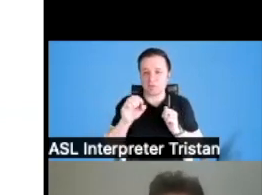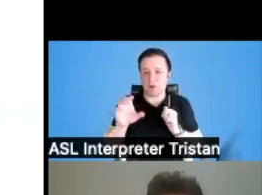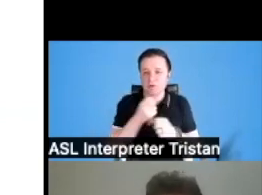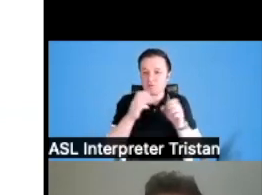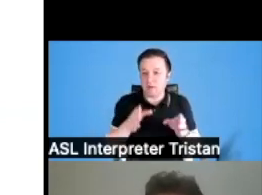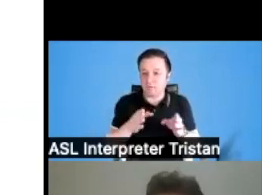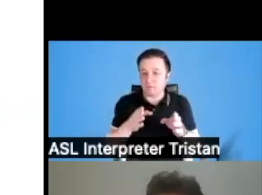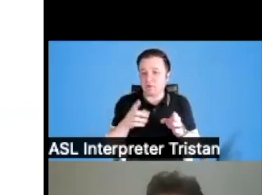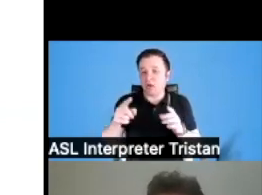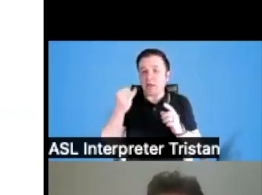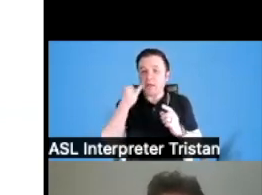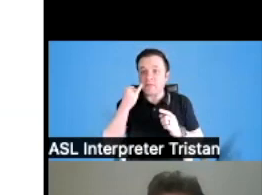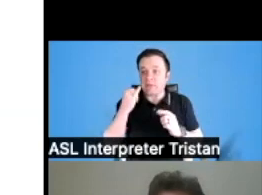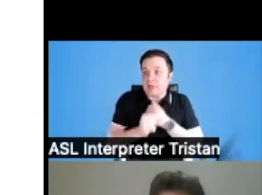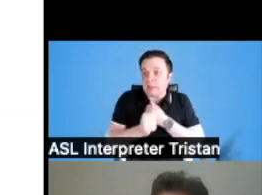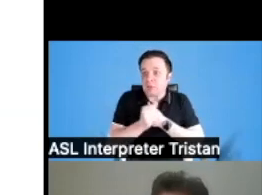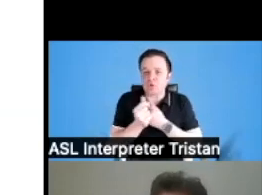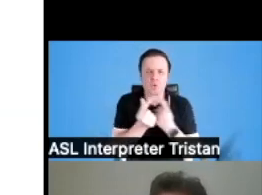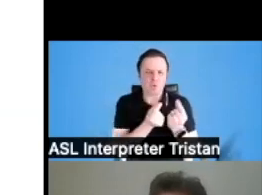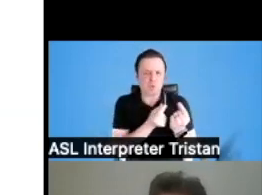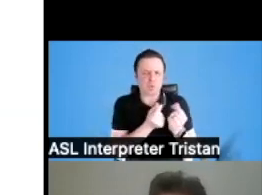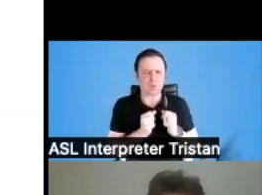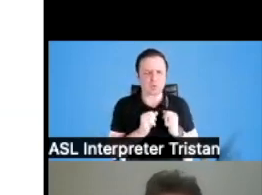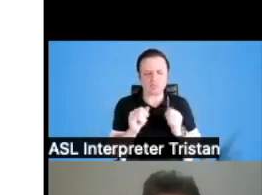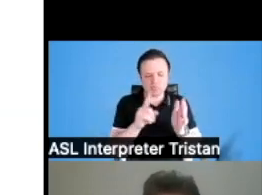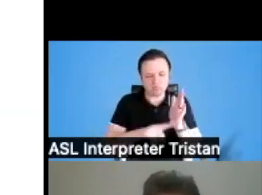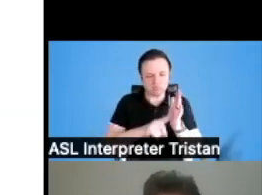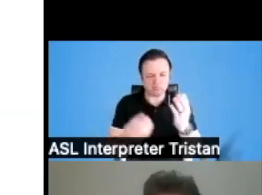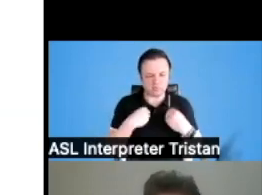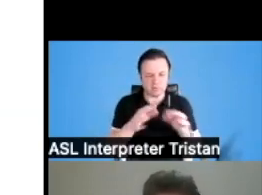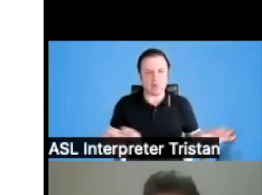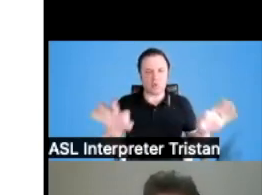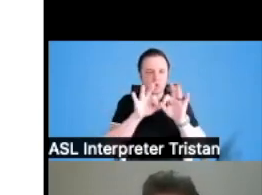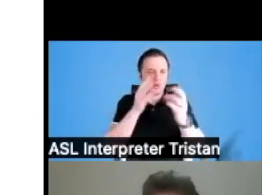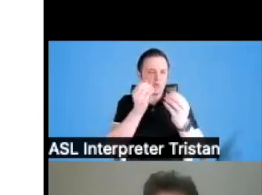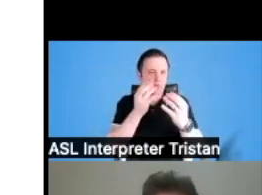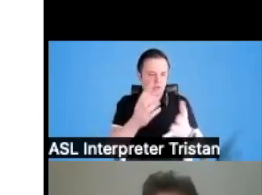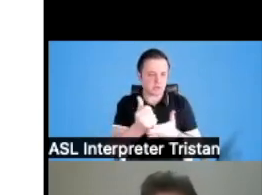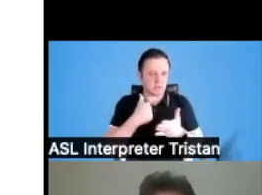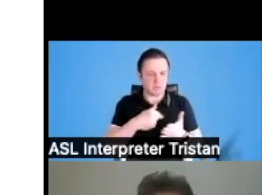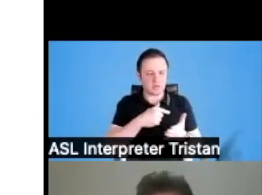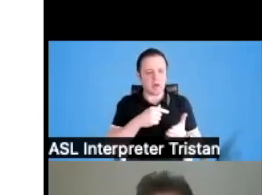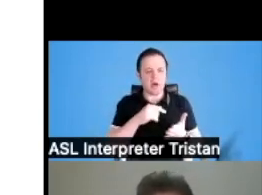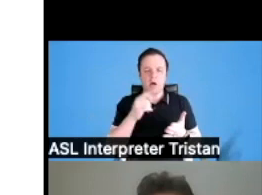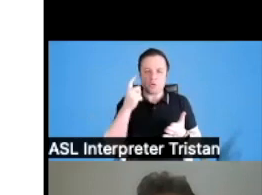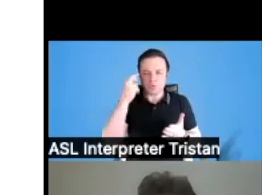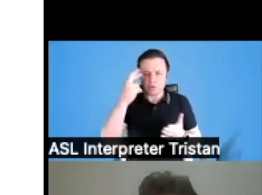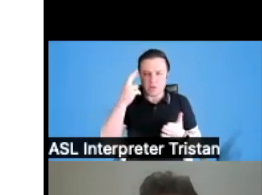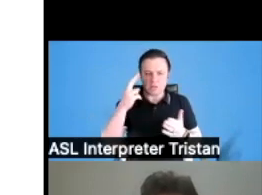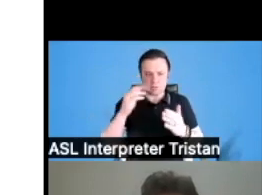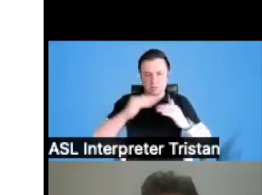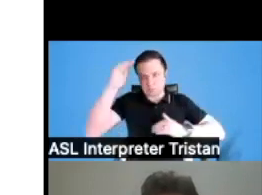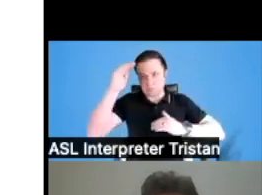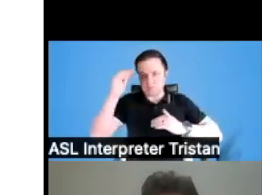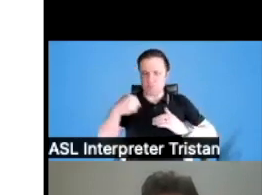when they're in danger. Research provides us important information and helps us identify gaps in our understanding and